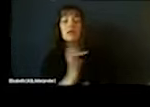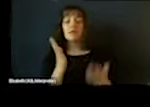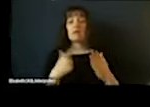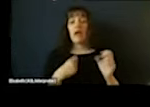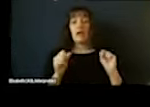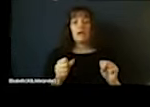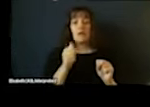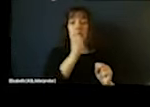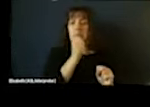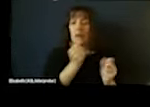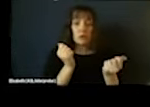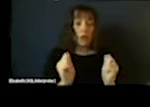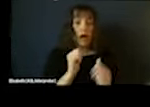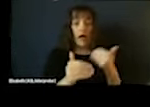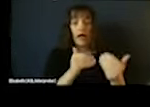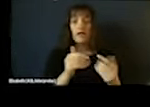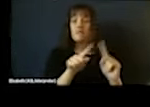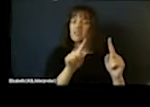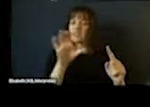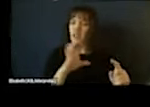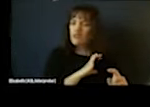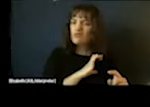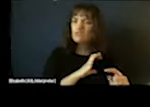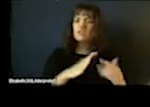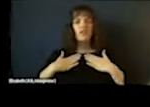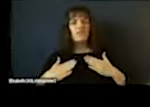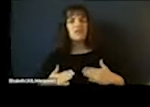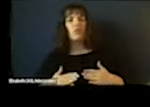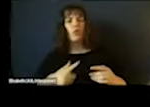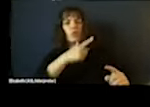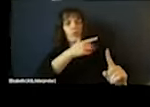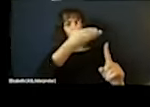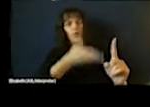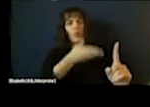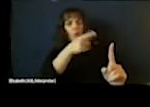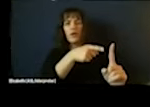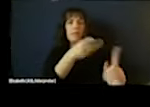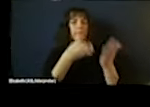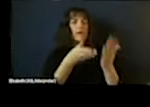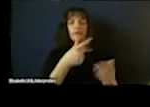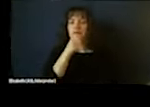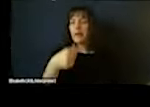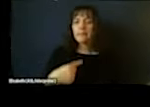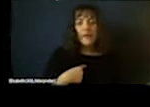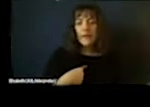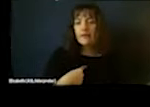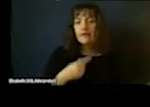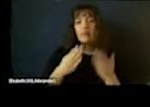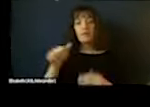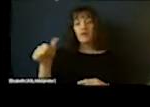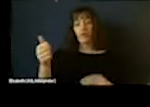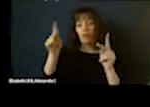an effort. But some kind of characteristic or physical condition, maybe something I cannot make it. Maybe somebody should be born